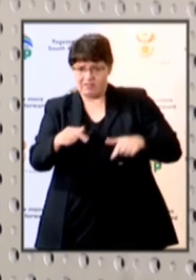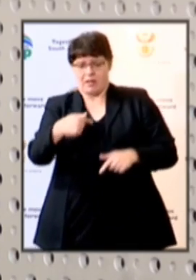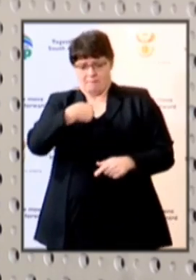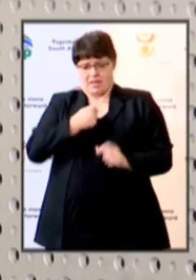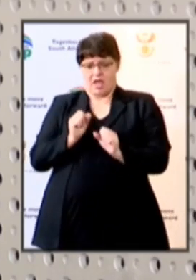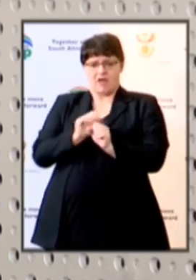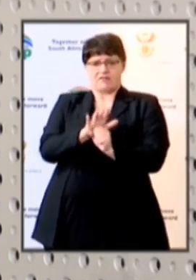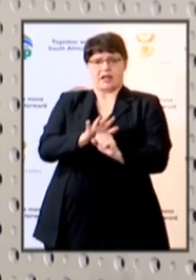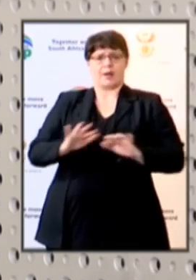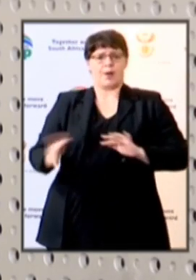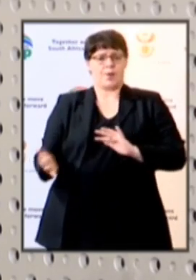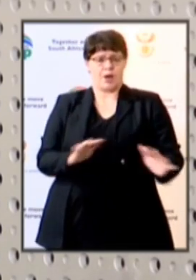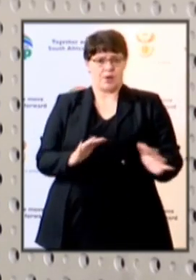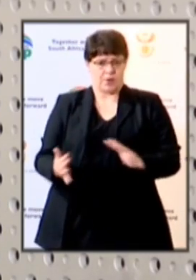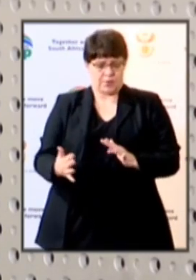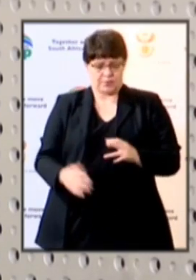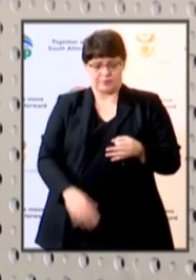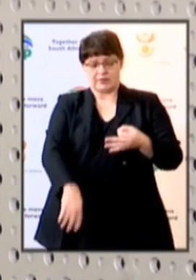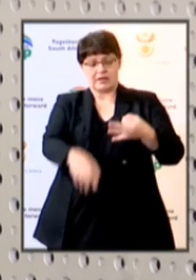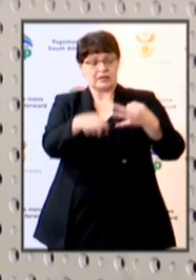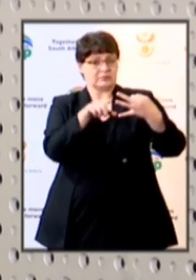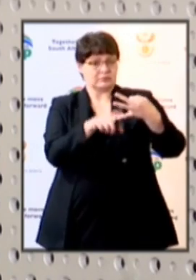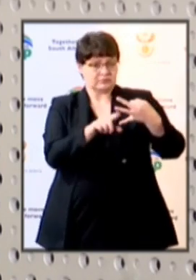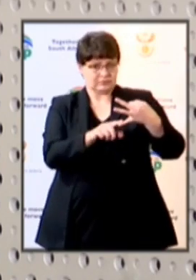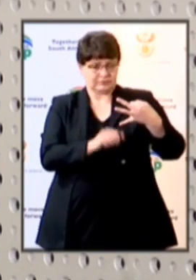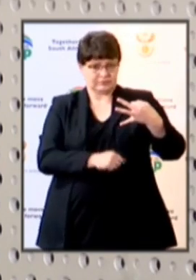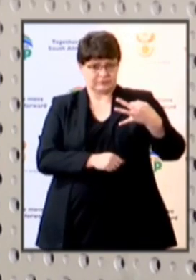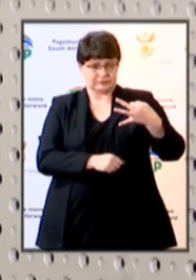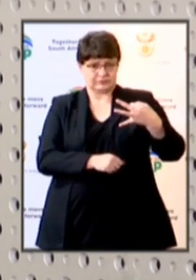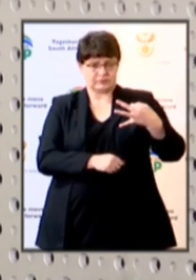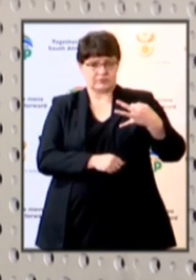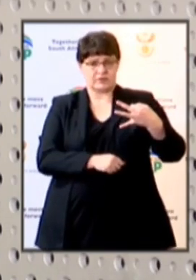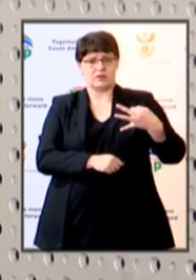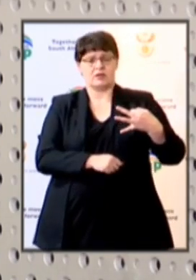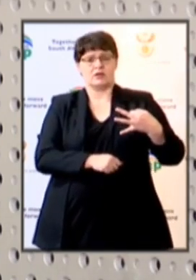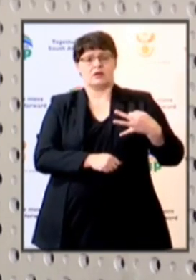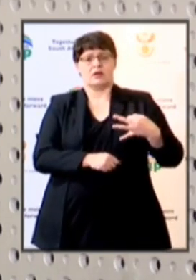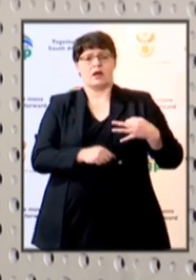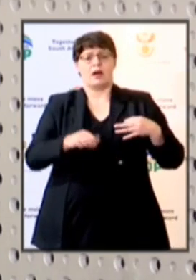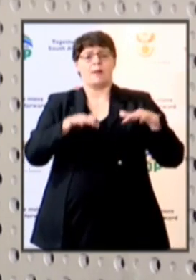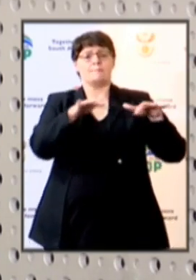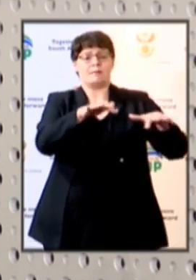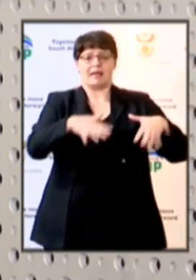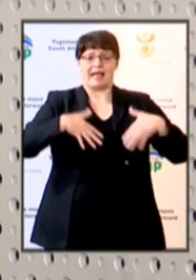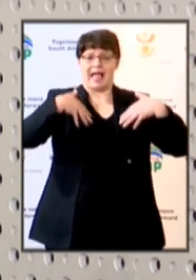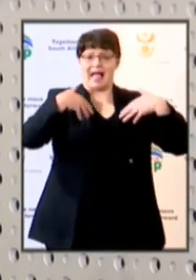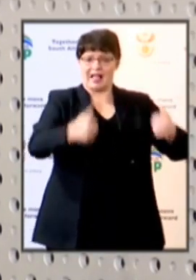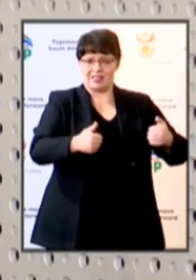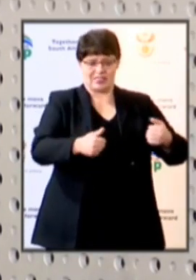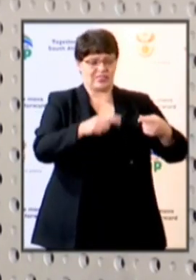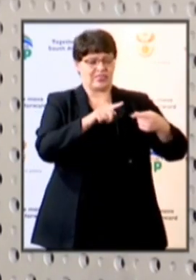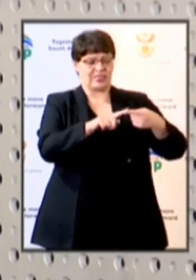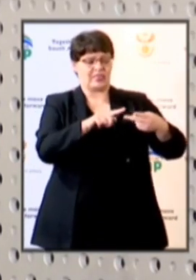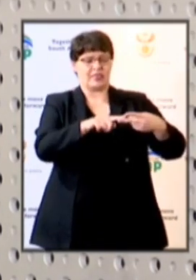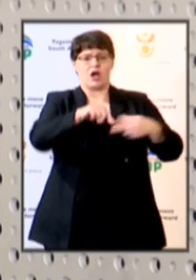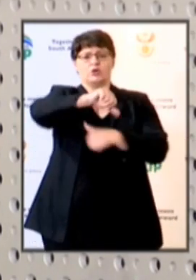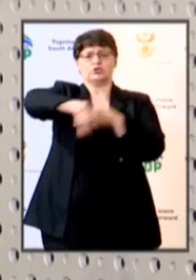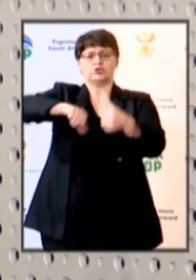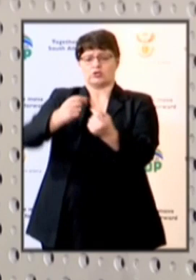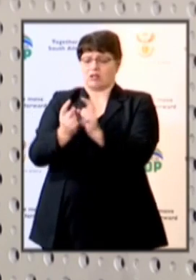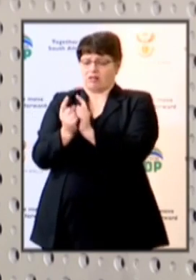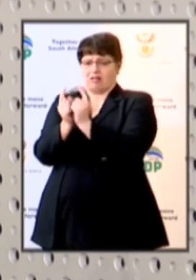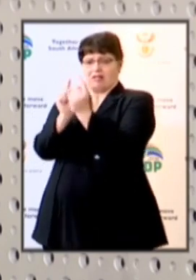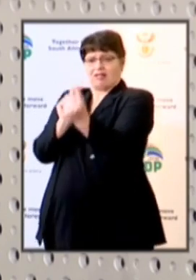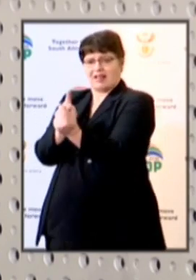And finally, a new comprehensive public health and social distancing set of measures that will apply during